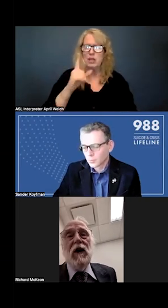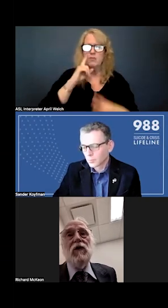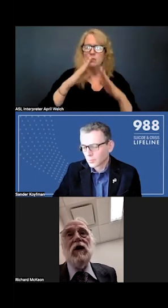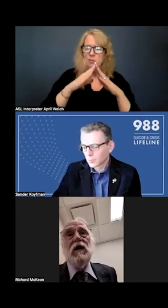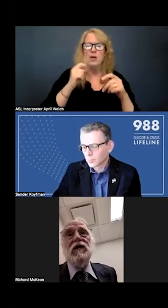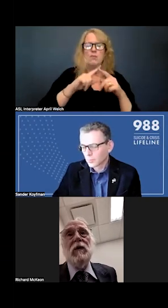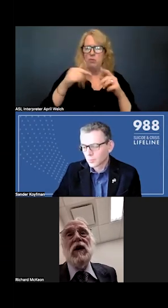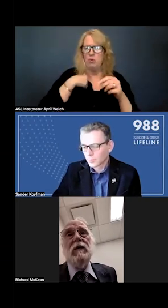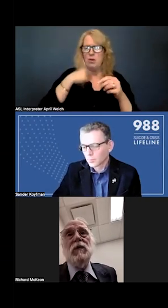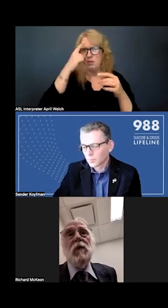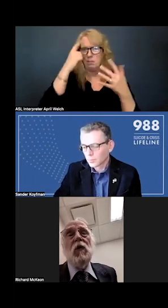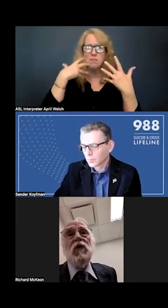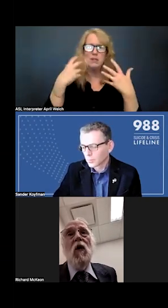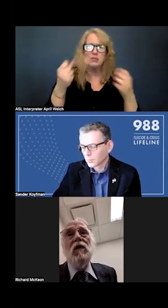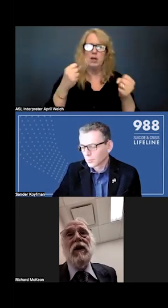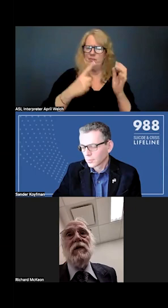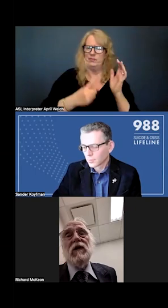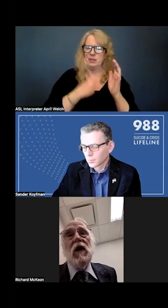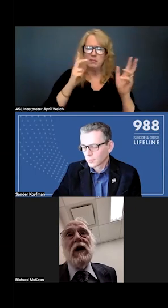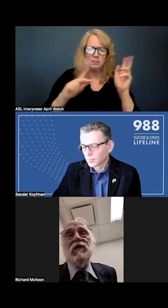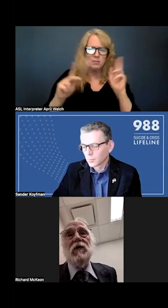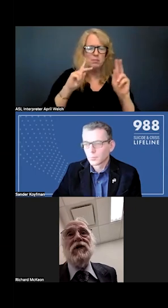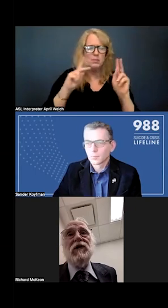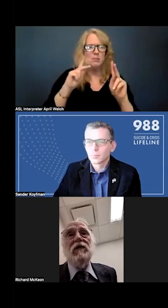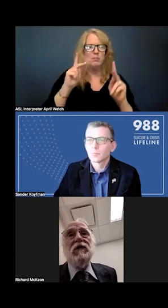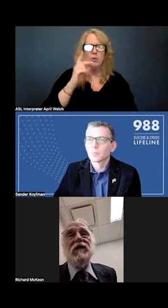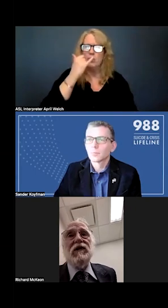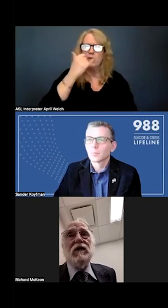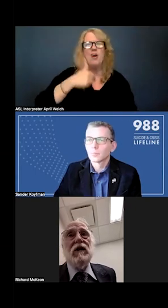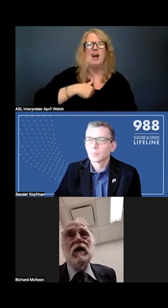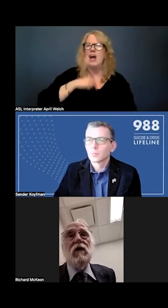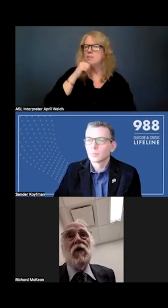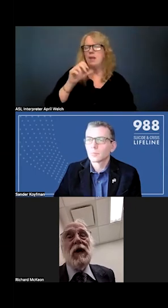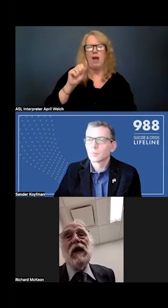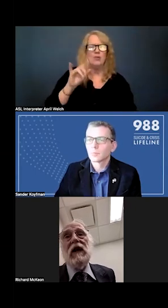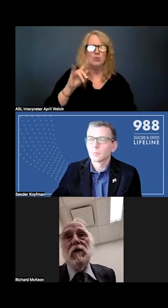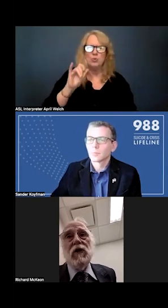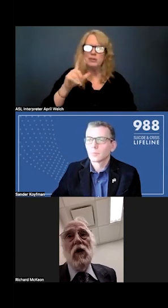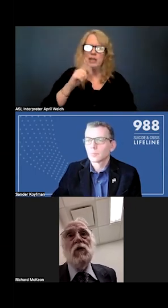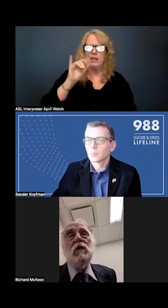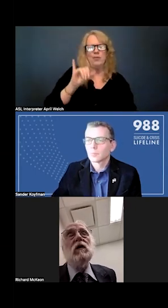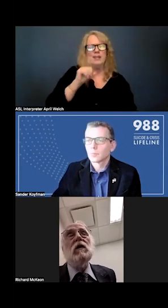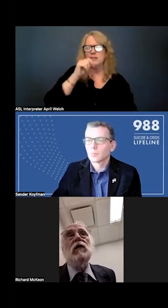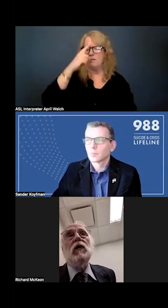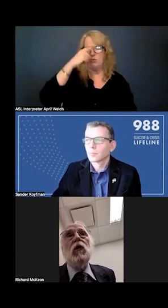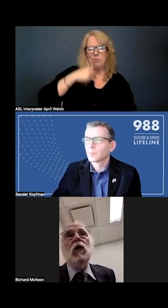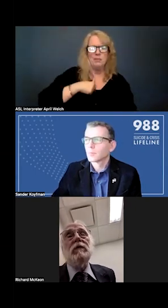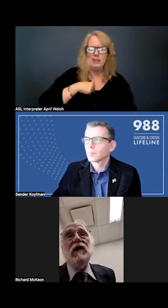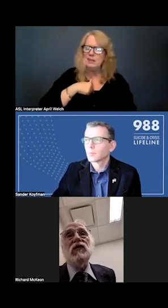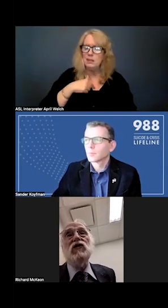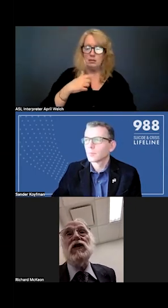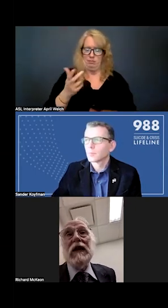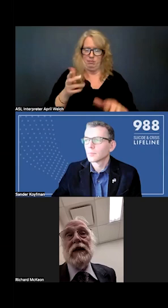mental health. Sometimes people would call and they would say, well, I'm not suicidal. This isn't for me, even though the